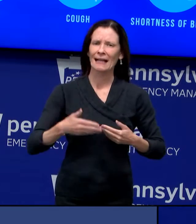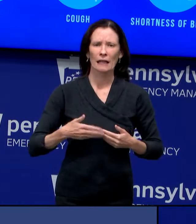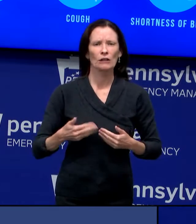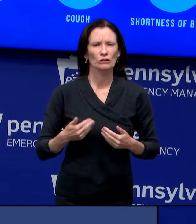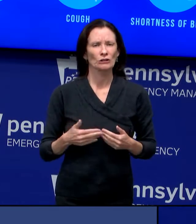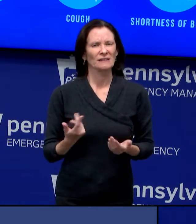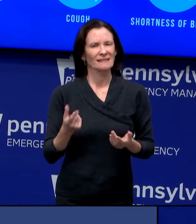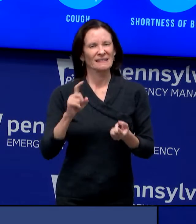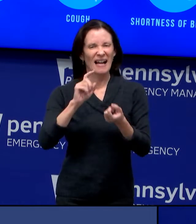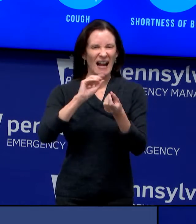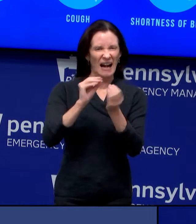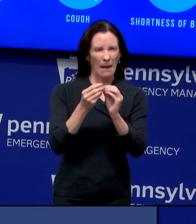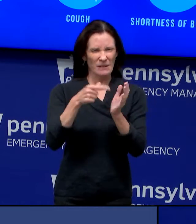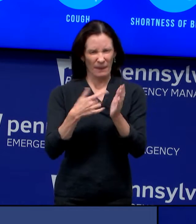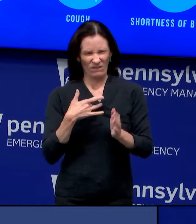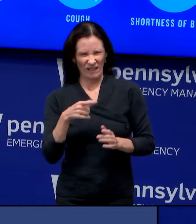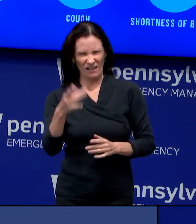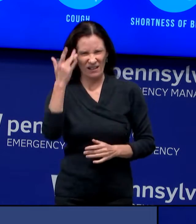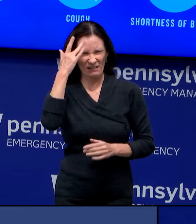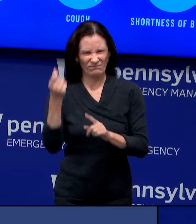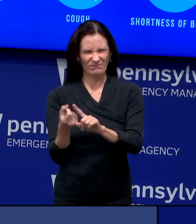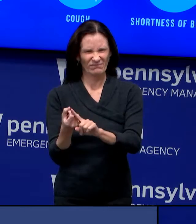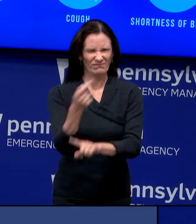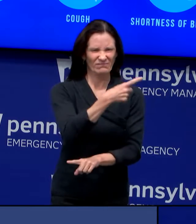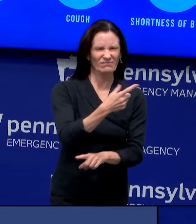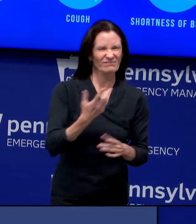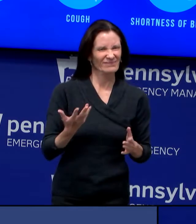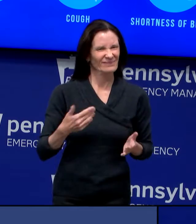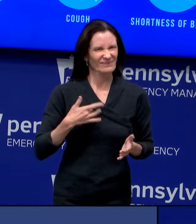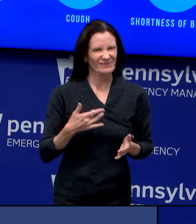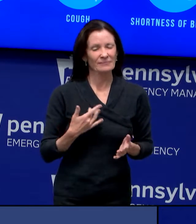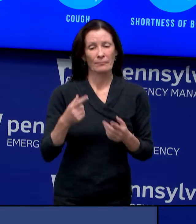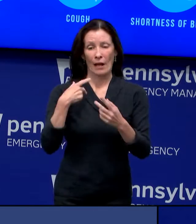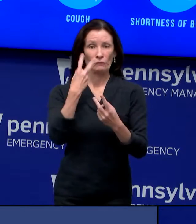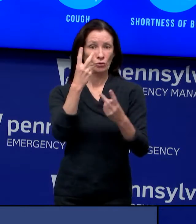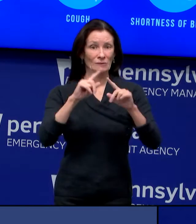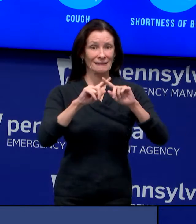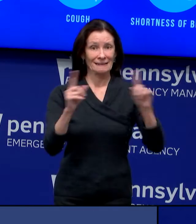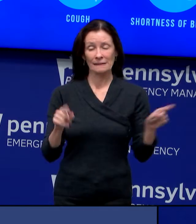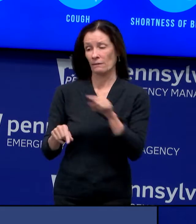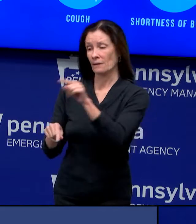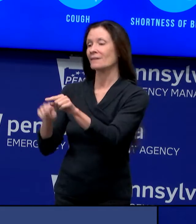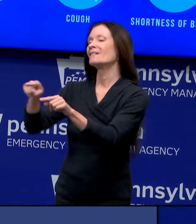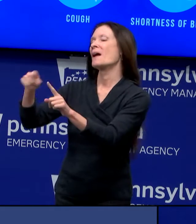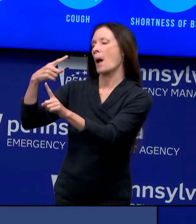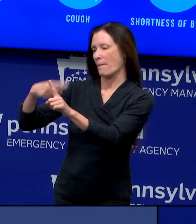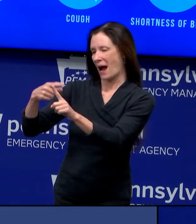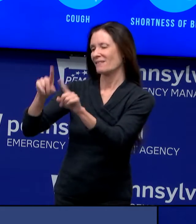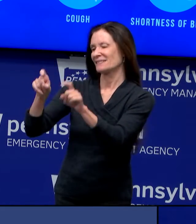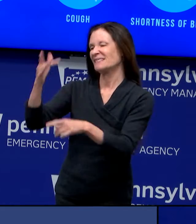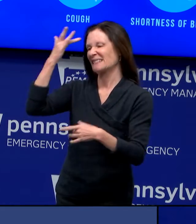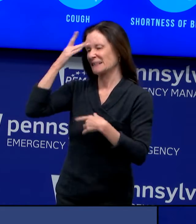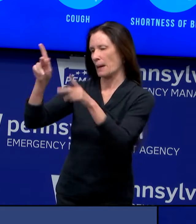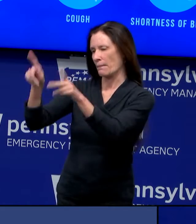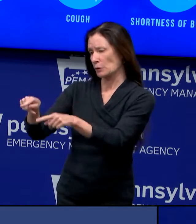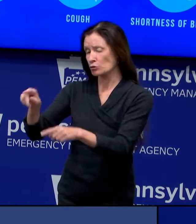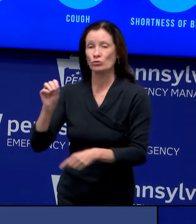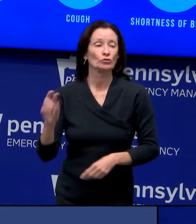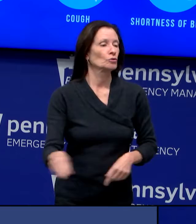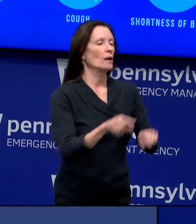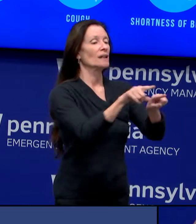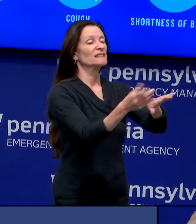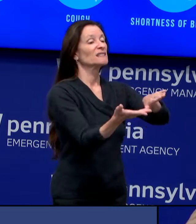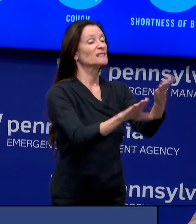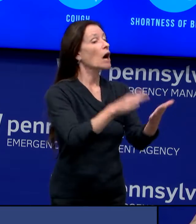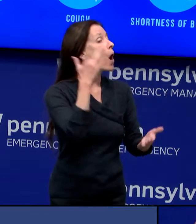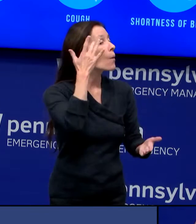specifically probable deaths, and that impacts our total case count. These cases were previously reported as probable,